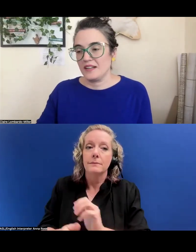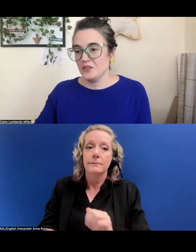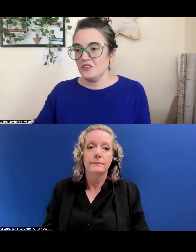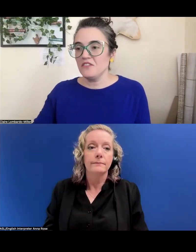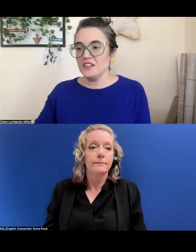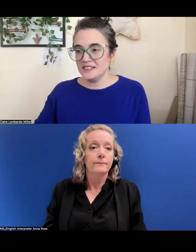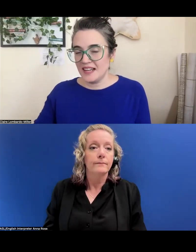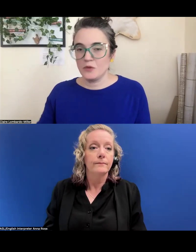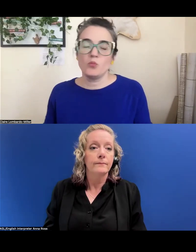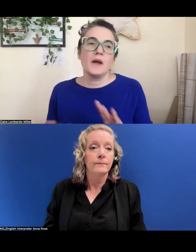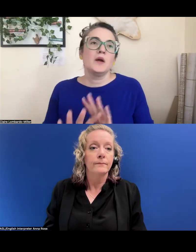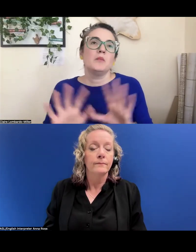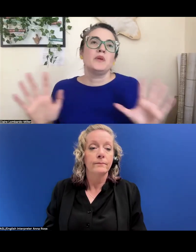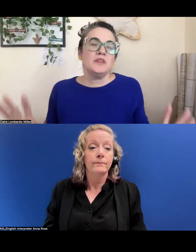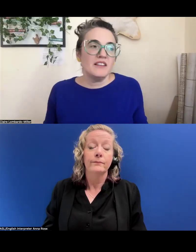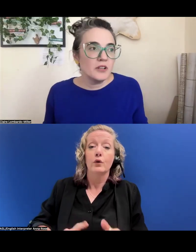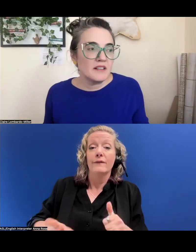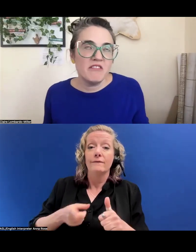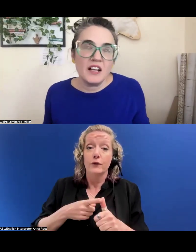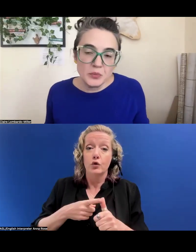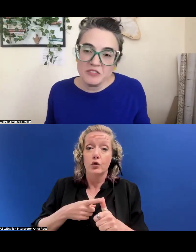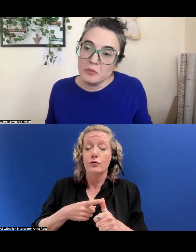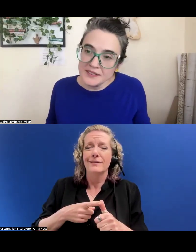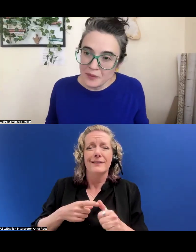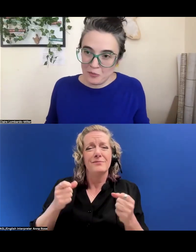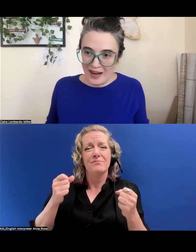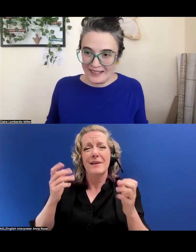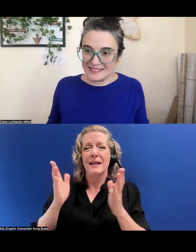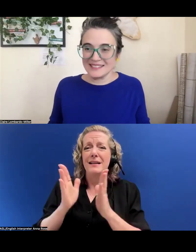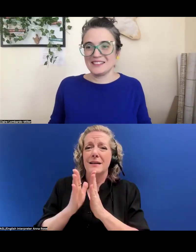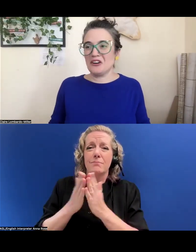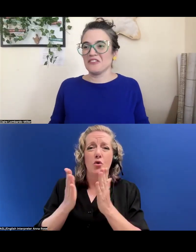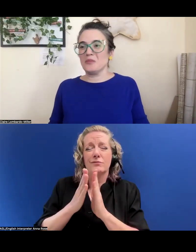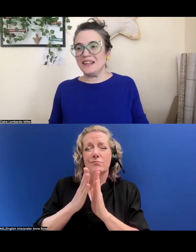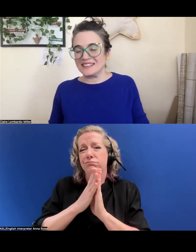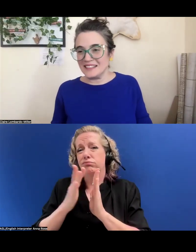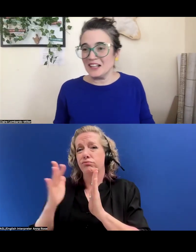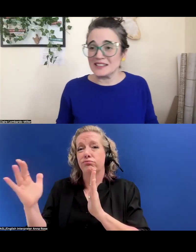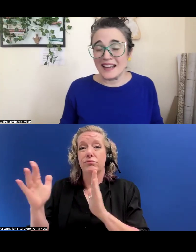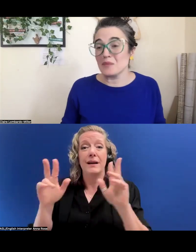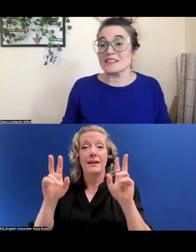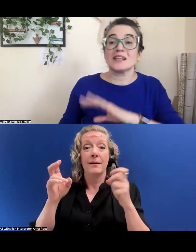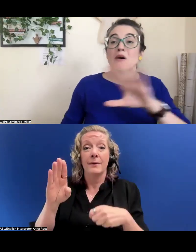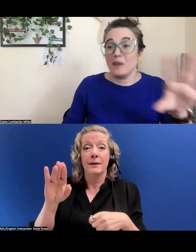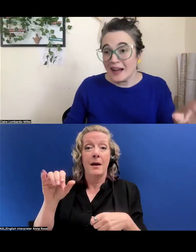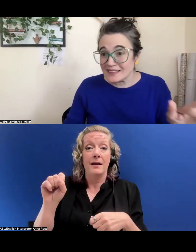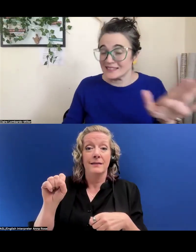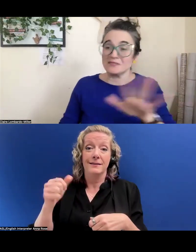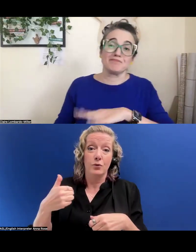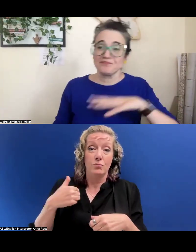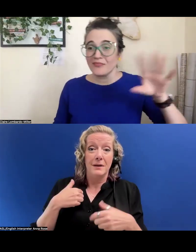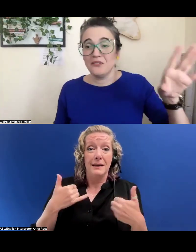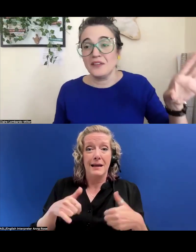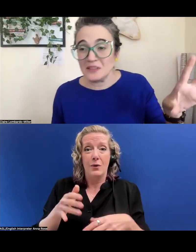All right, so the first thing, people have written volumes of books about bias. So for me to sit here and say I'm going to sum up bias